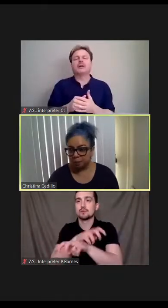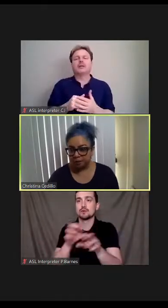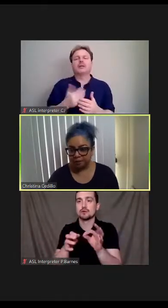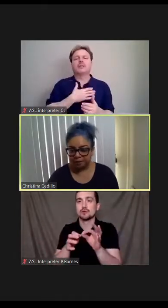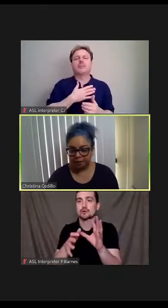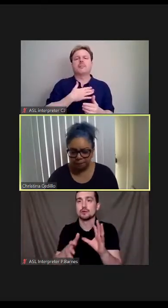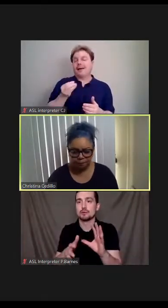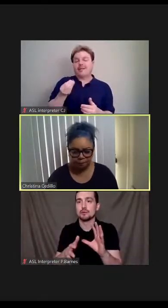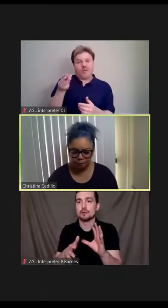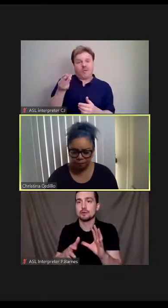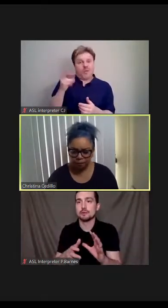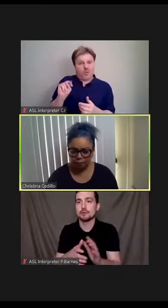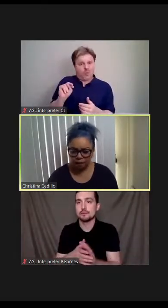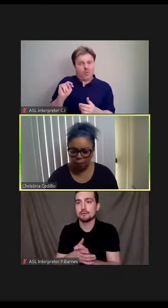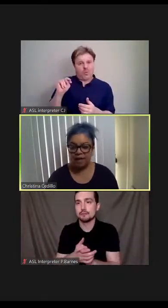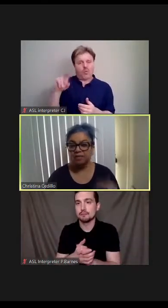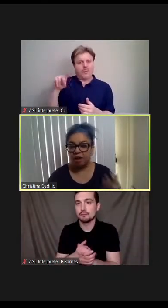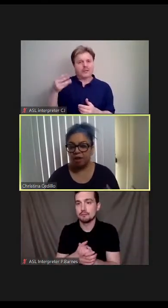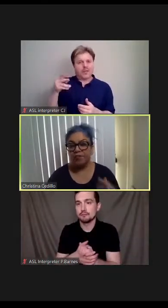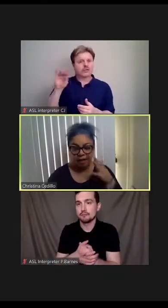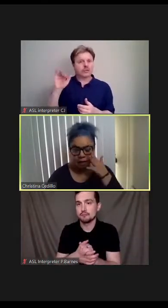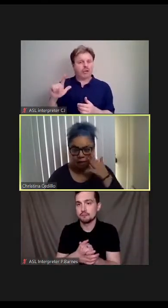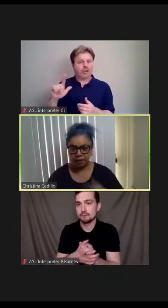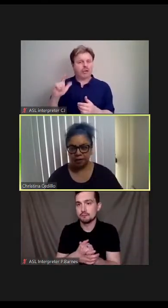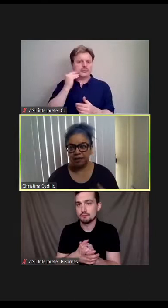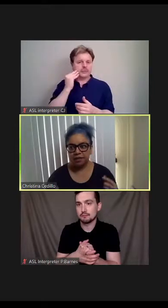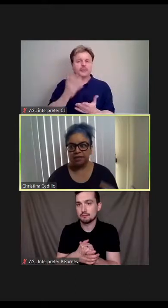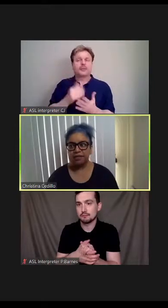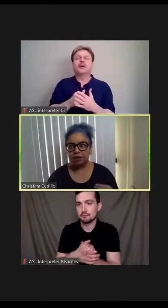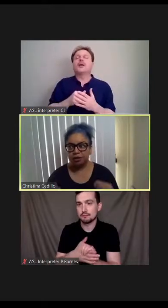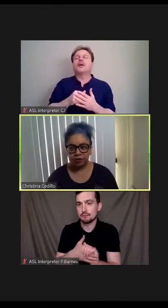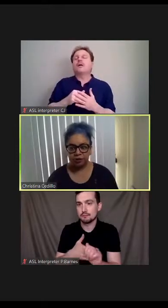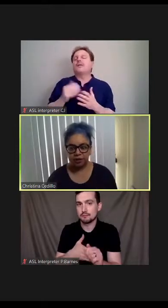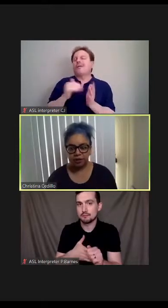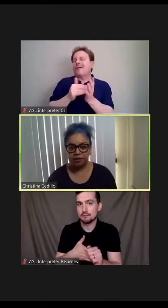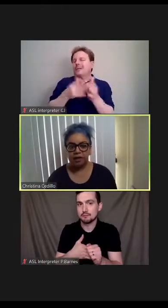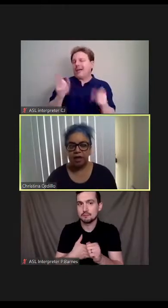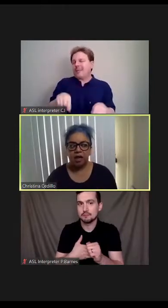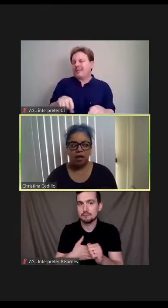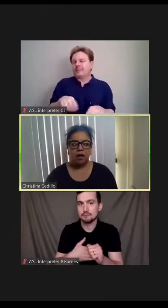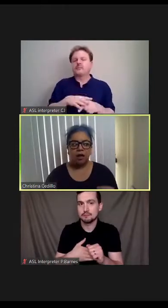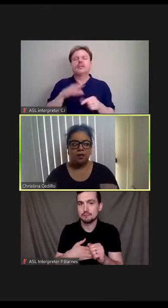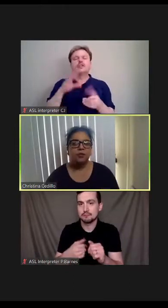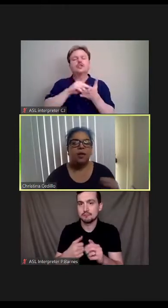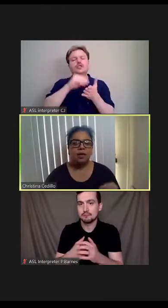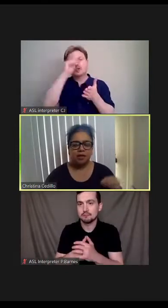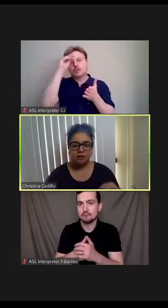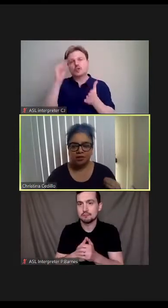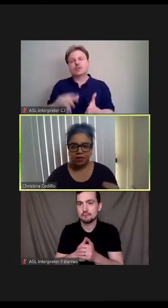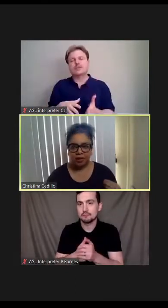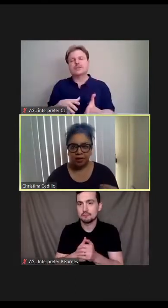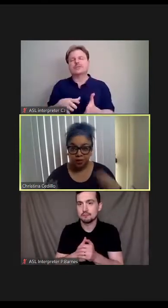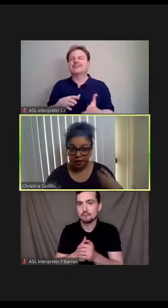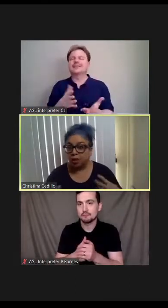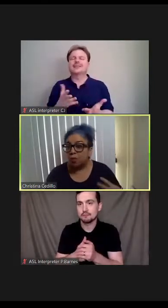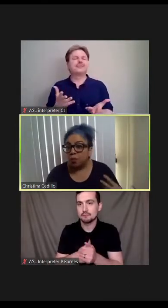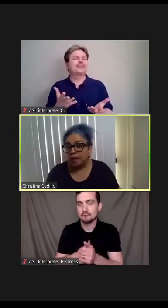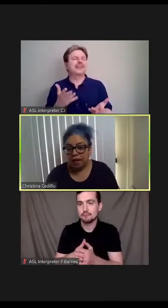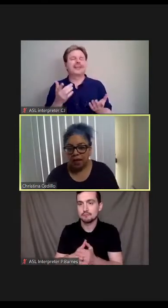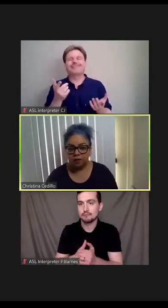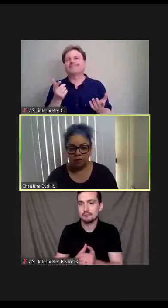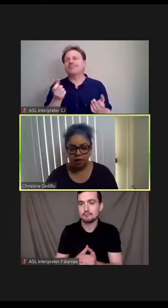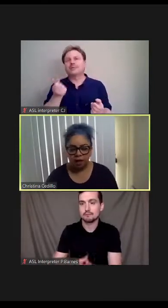pedagogical experience, what has often happened is that students do not understand, or they